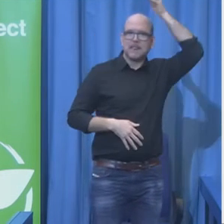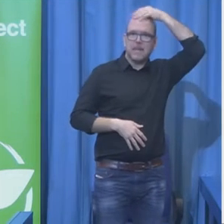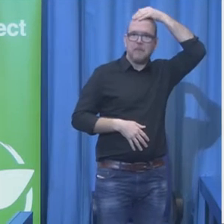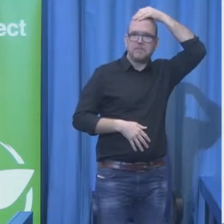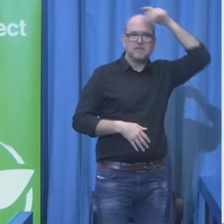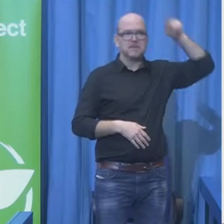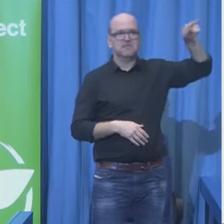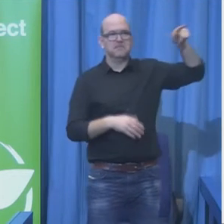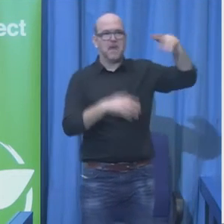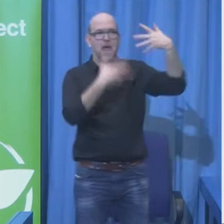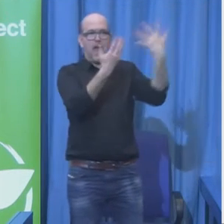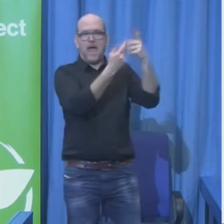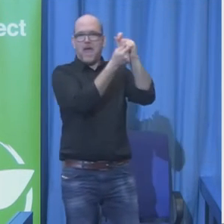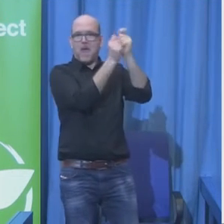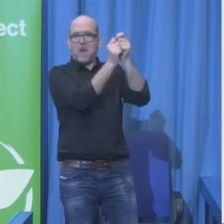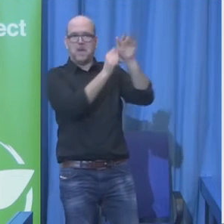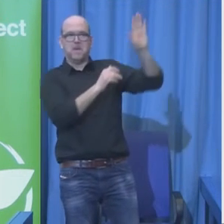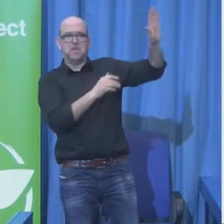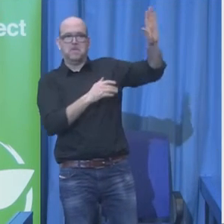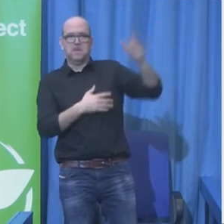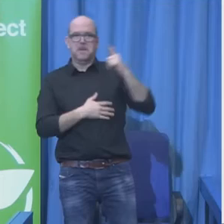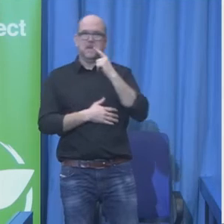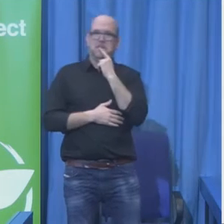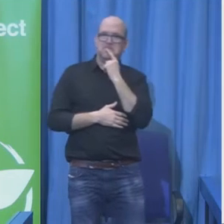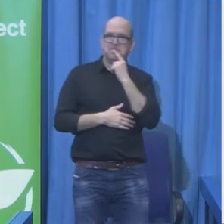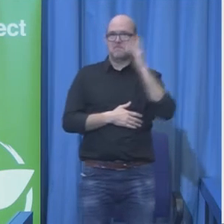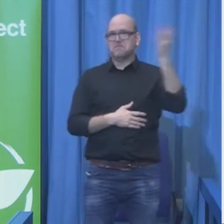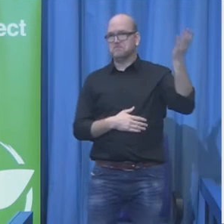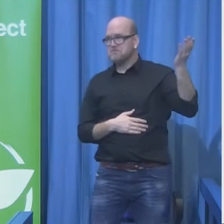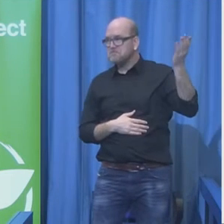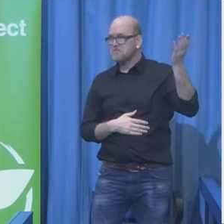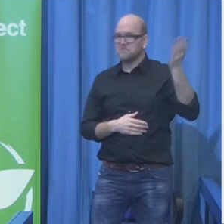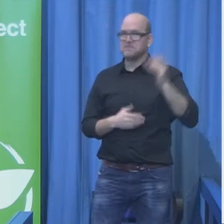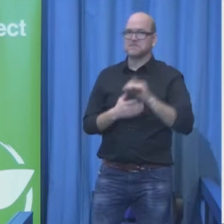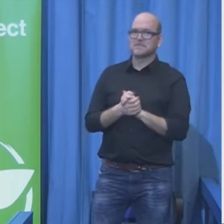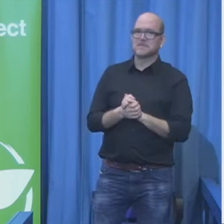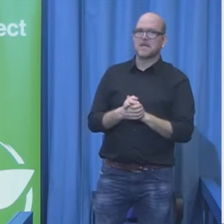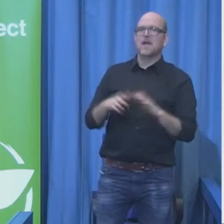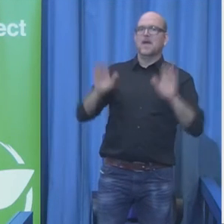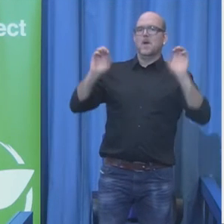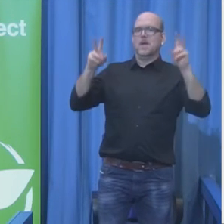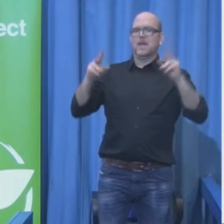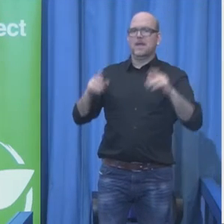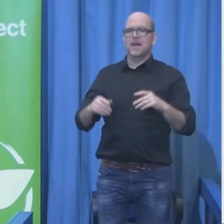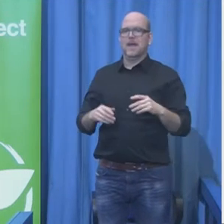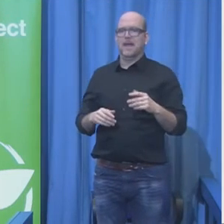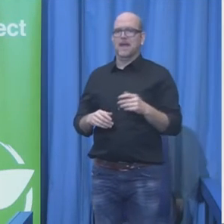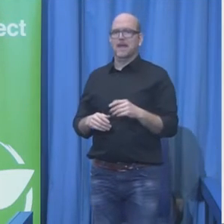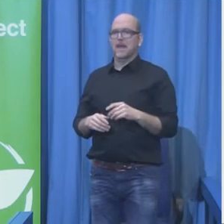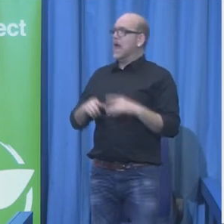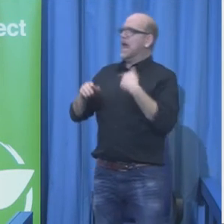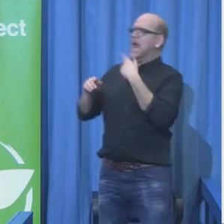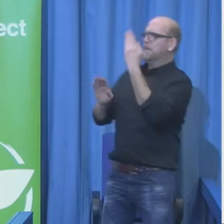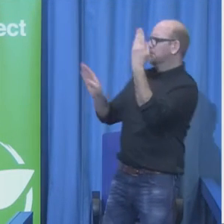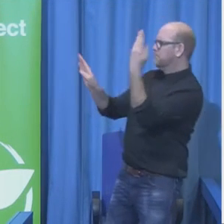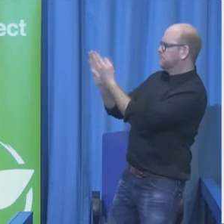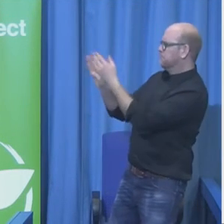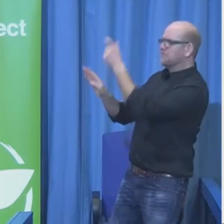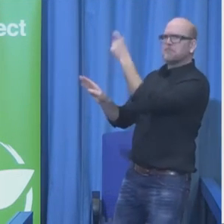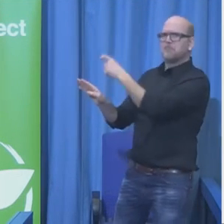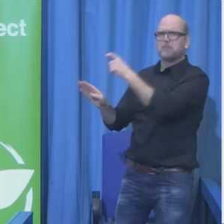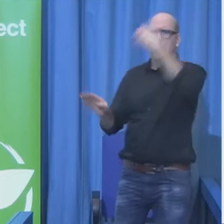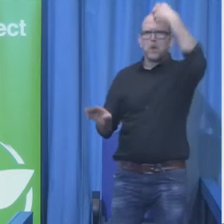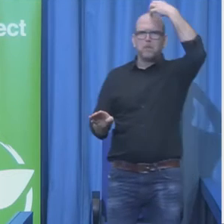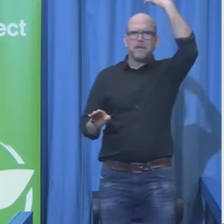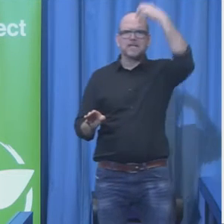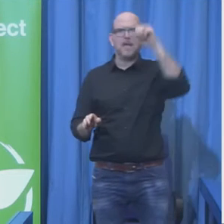Okay. My name is Omar. I have a question for Prince Mired. My question is,